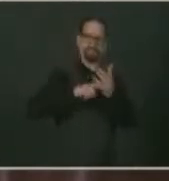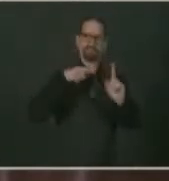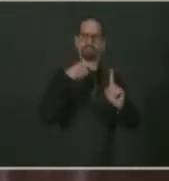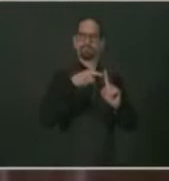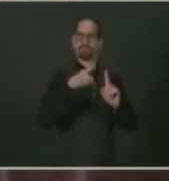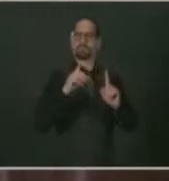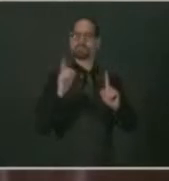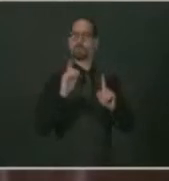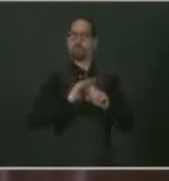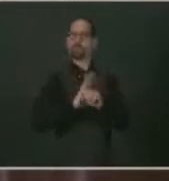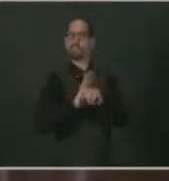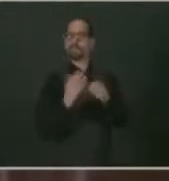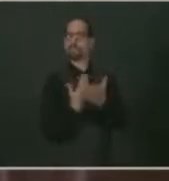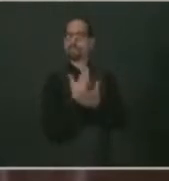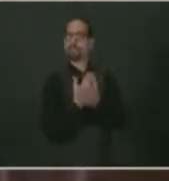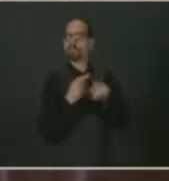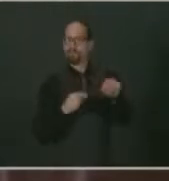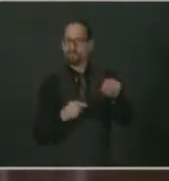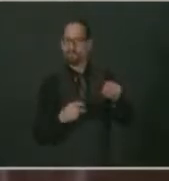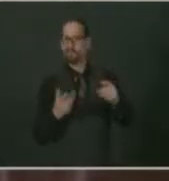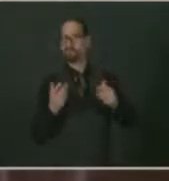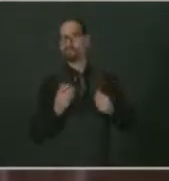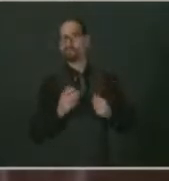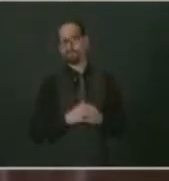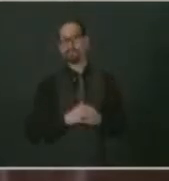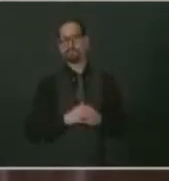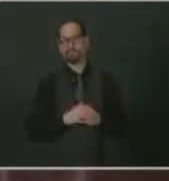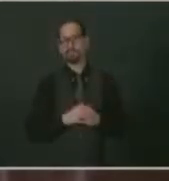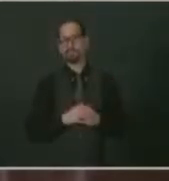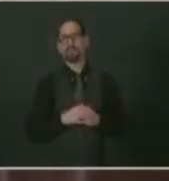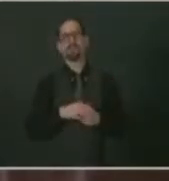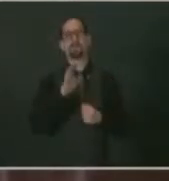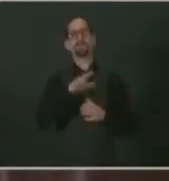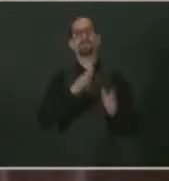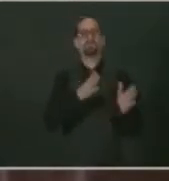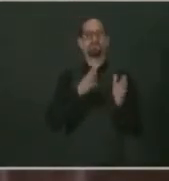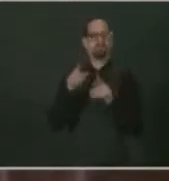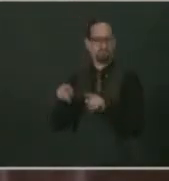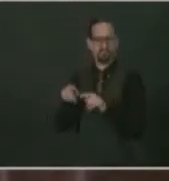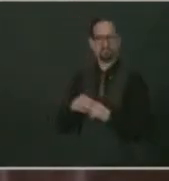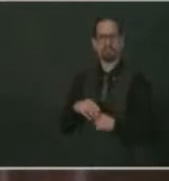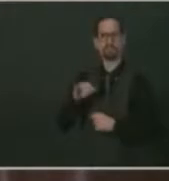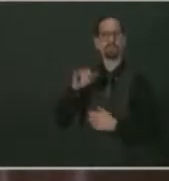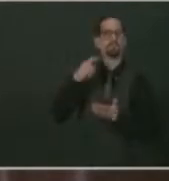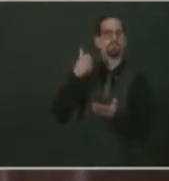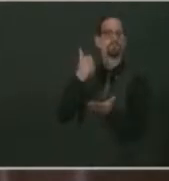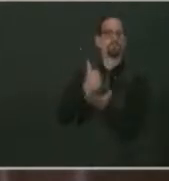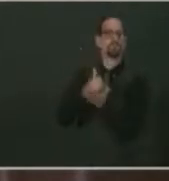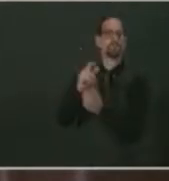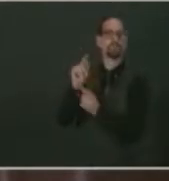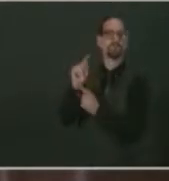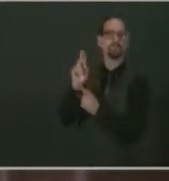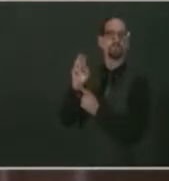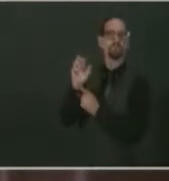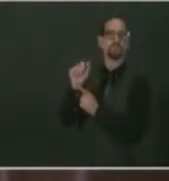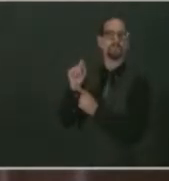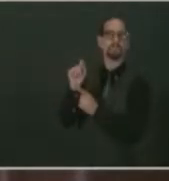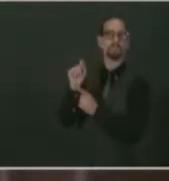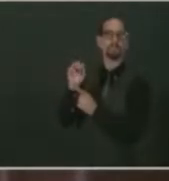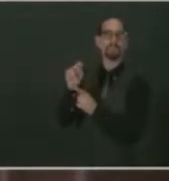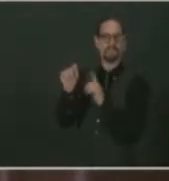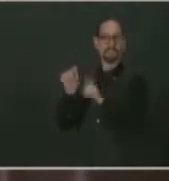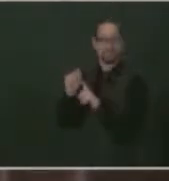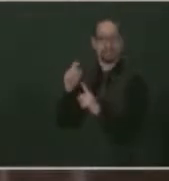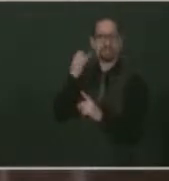COVID-19, particularly one of the new variants. Getting treated keeps you out of the hospital if you qualify. Getting vaccinated, we're in the